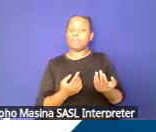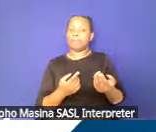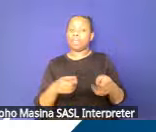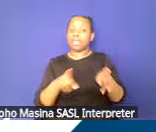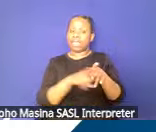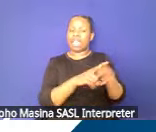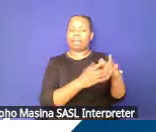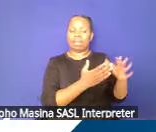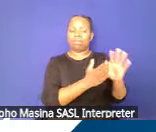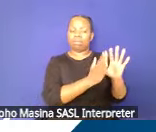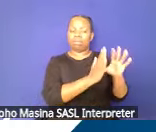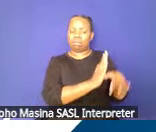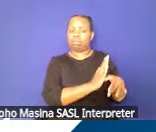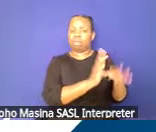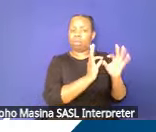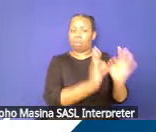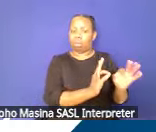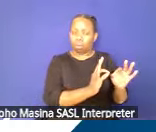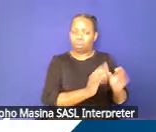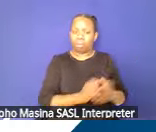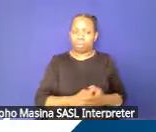disability